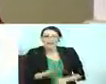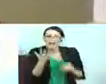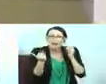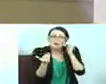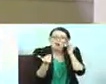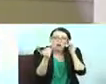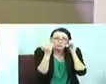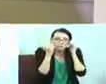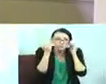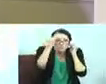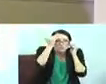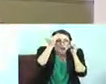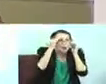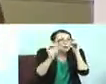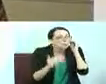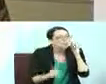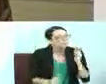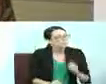know,